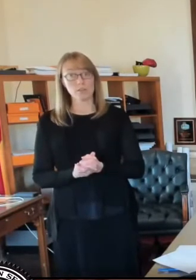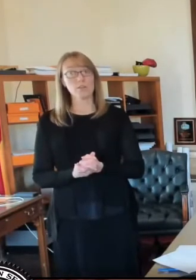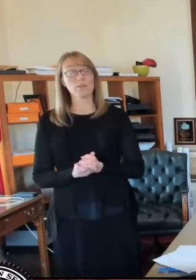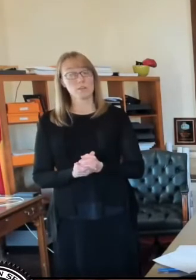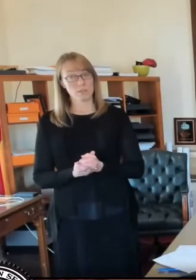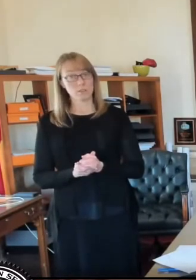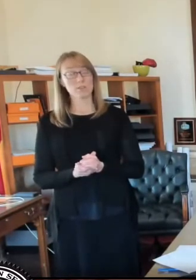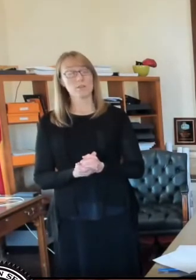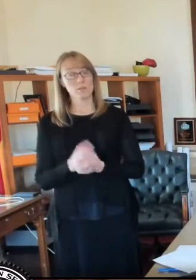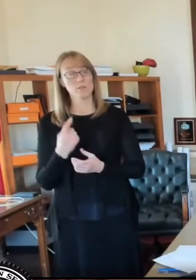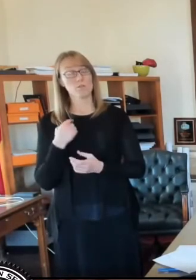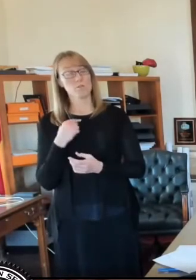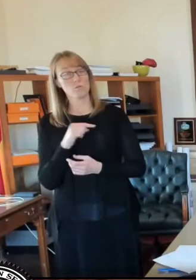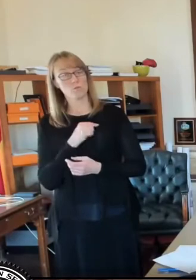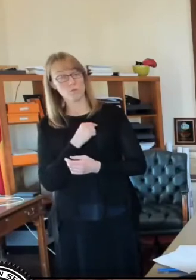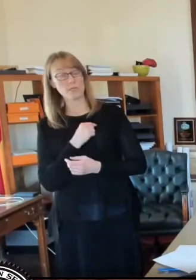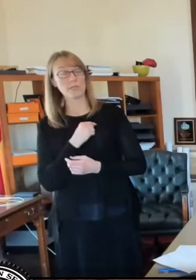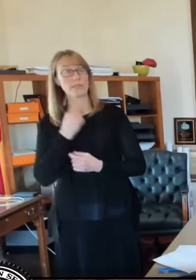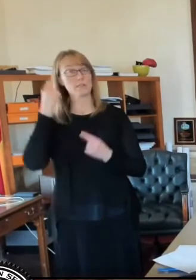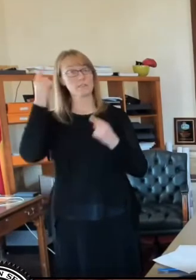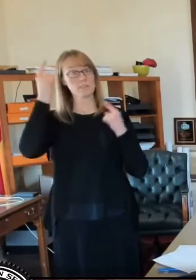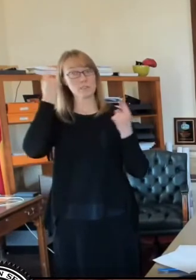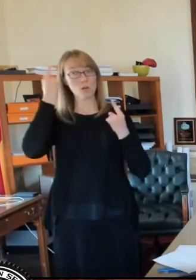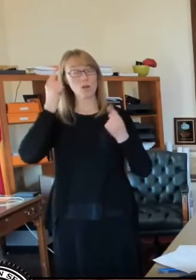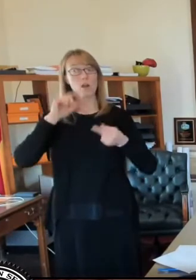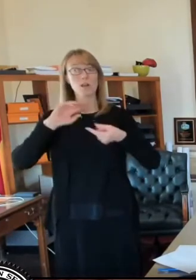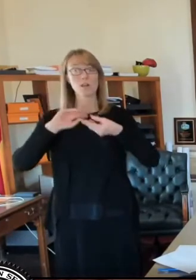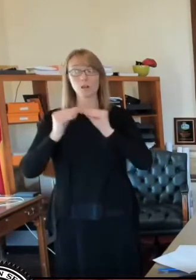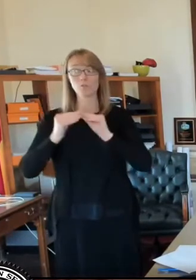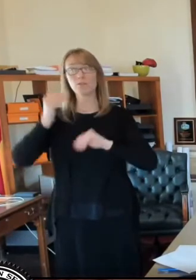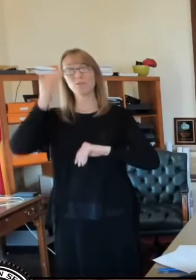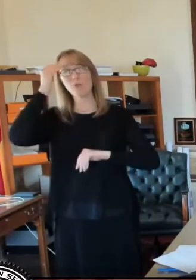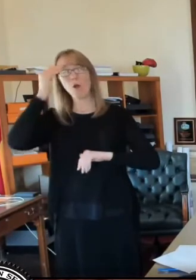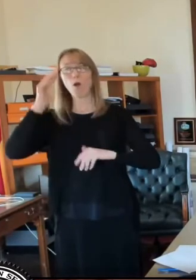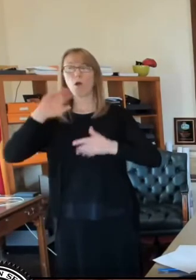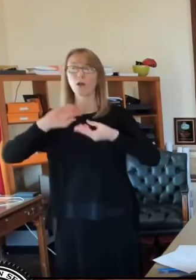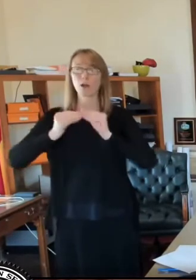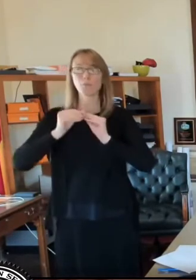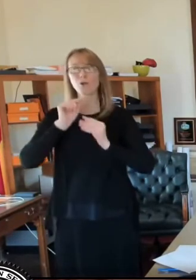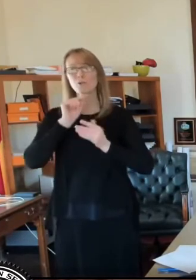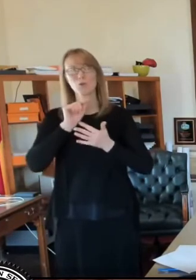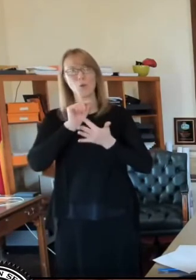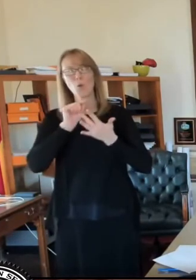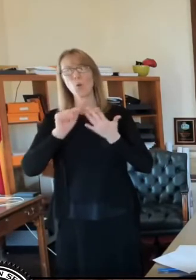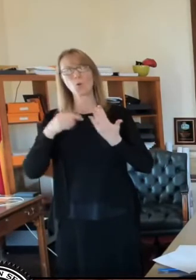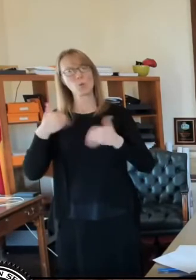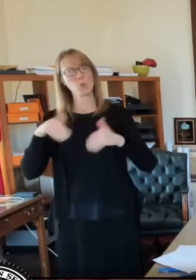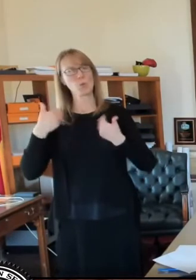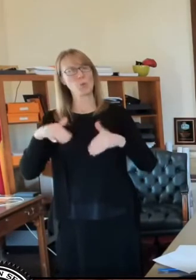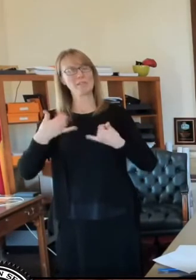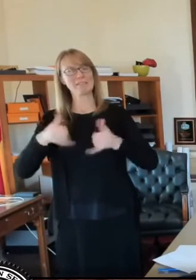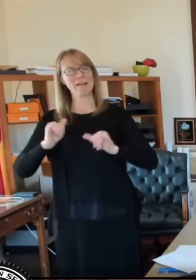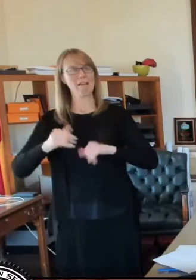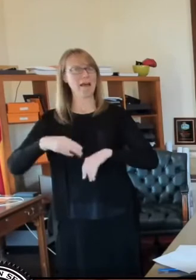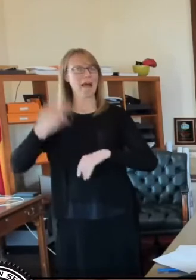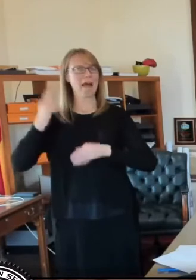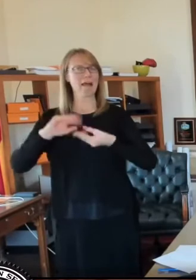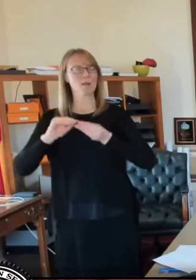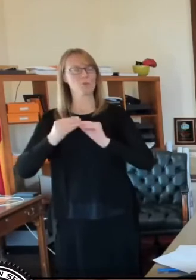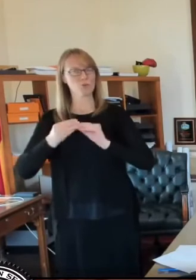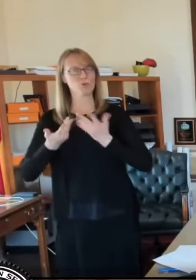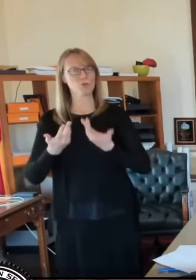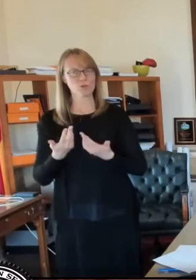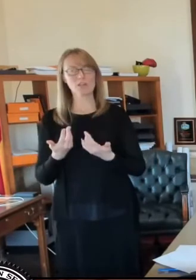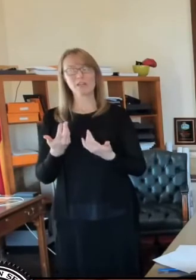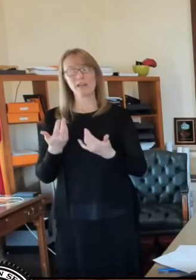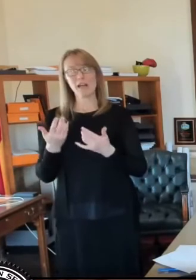they are high. We also know that we continue to have a fair number of people being admitted to our